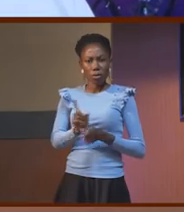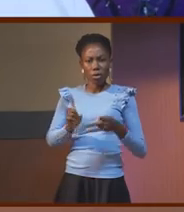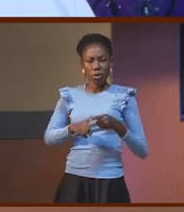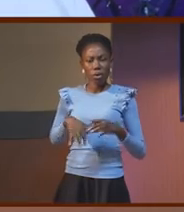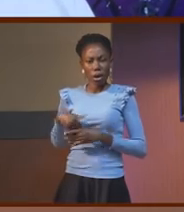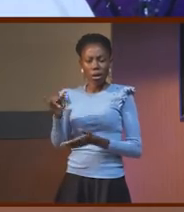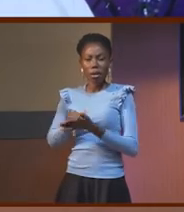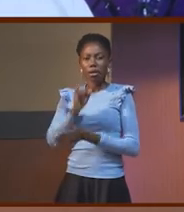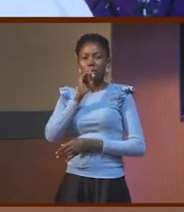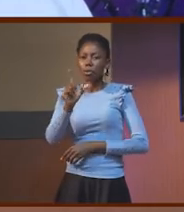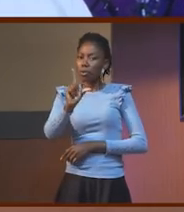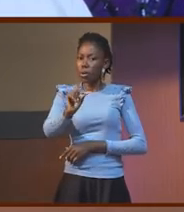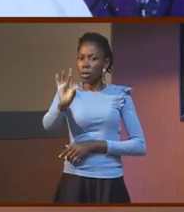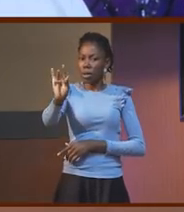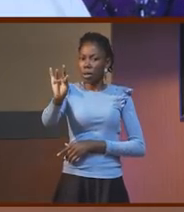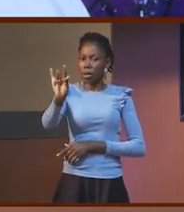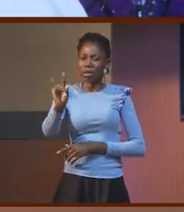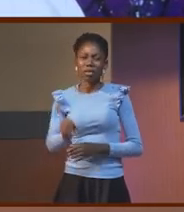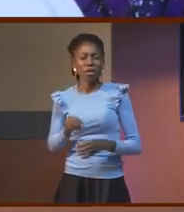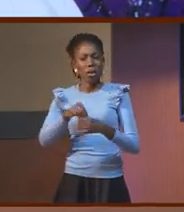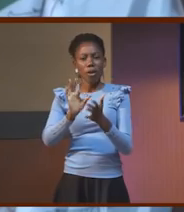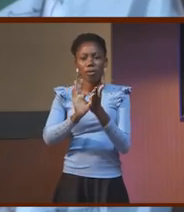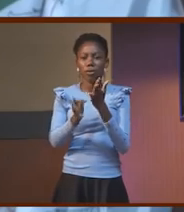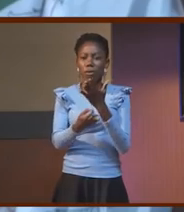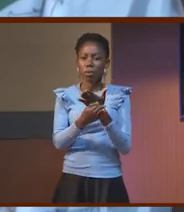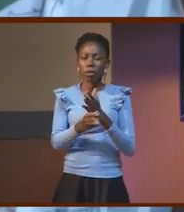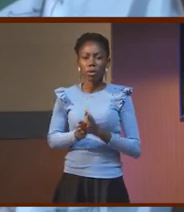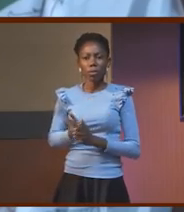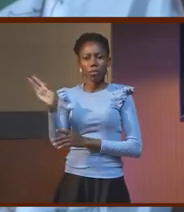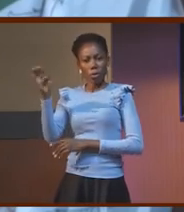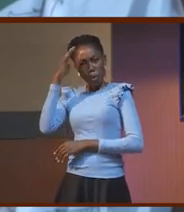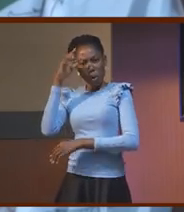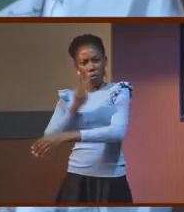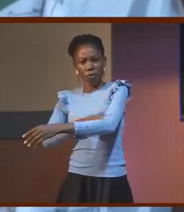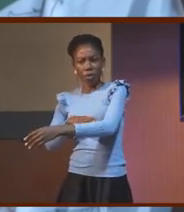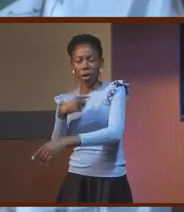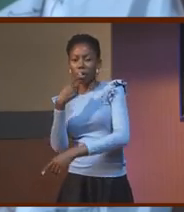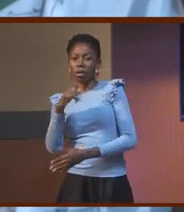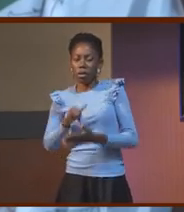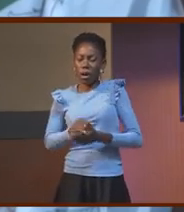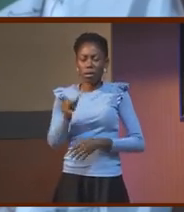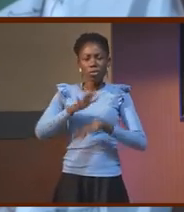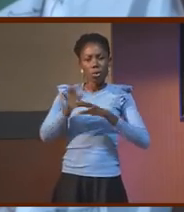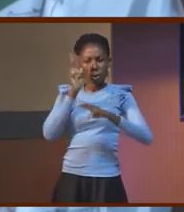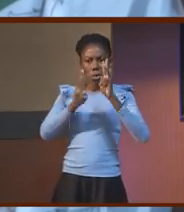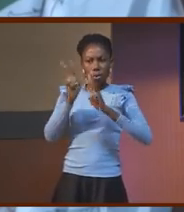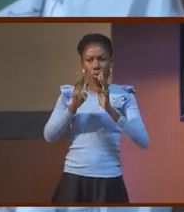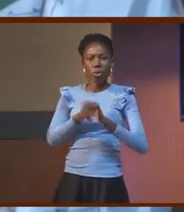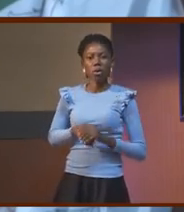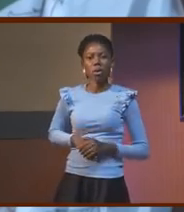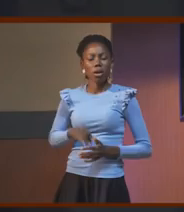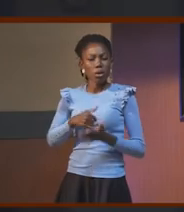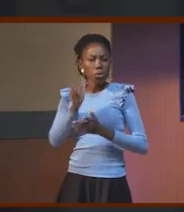was 2018, February. He assured us that the film will be out at least